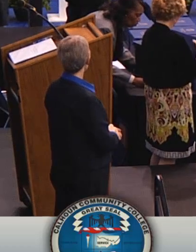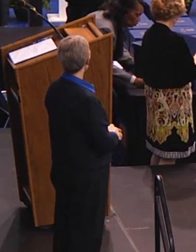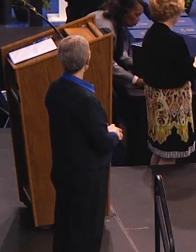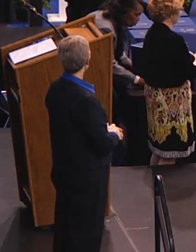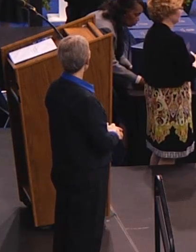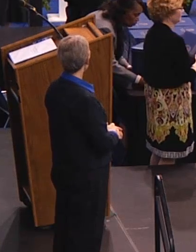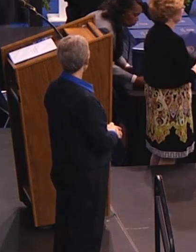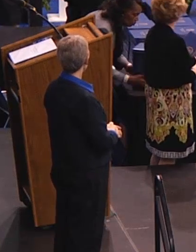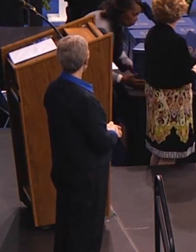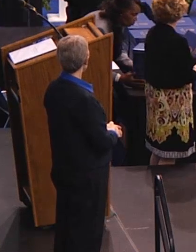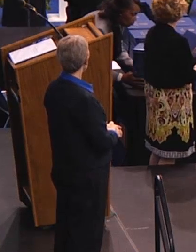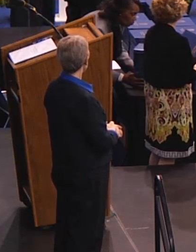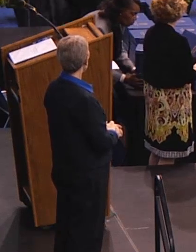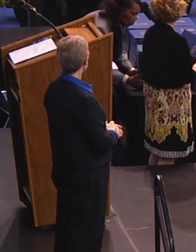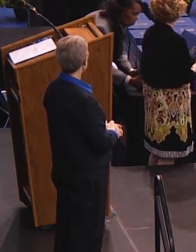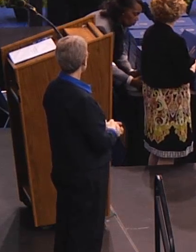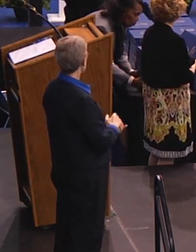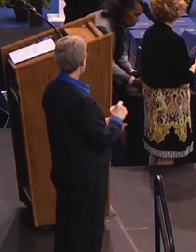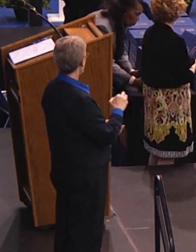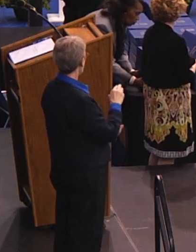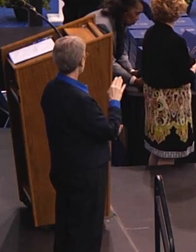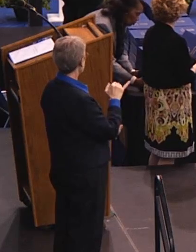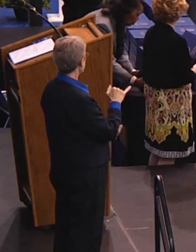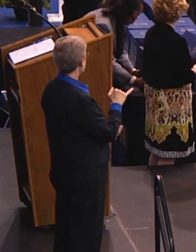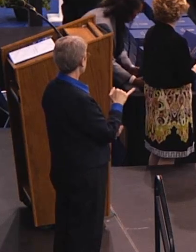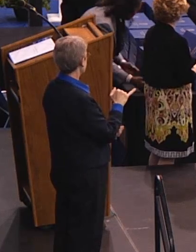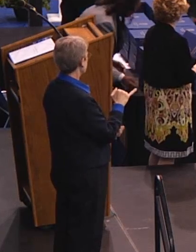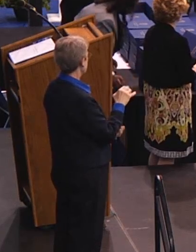Aubrey Calty Newmeyer, nursing.